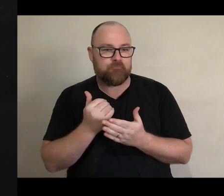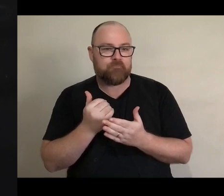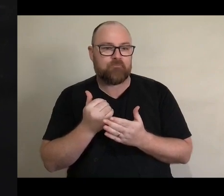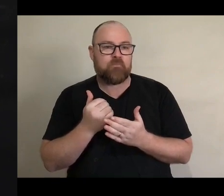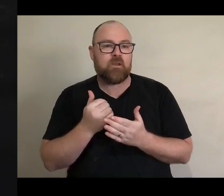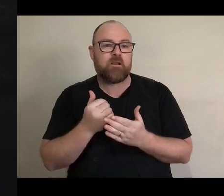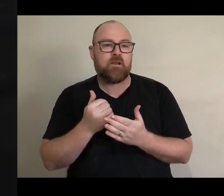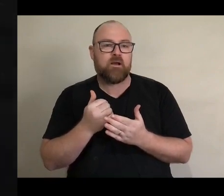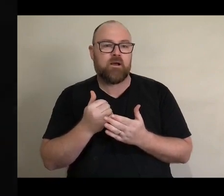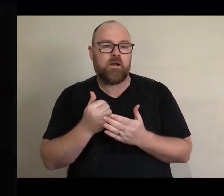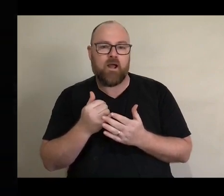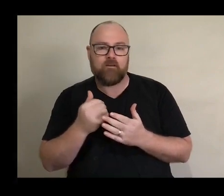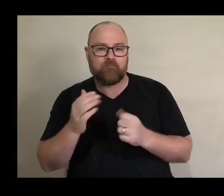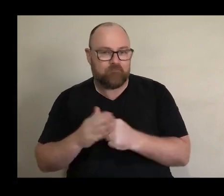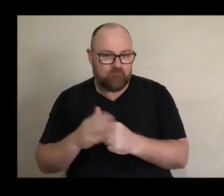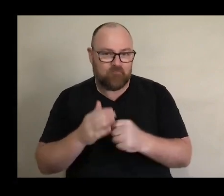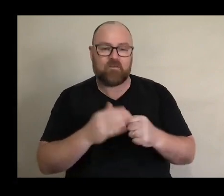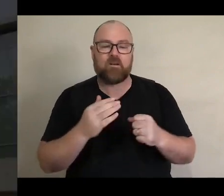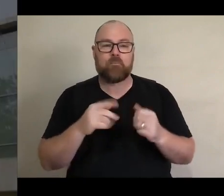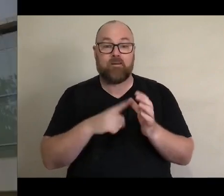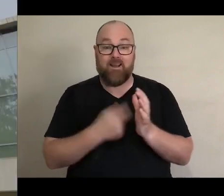around artworks, artefacts.